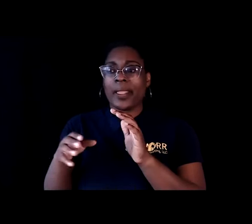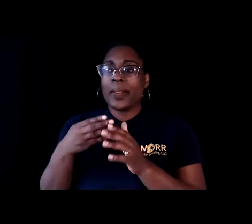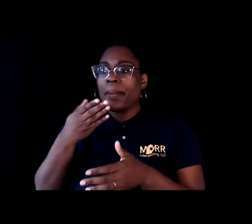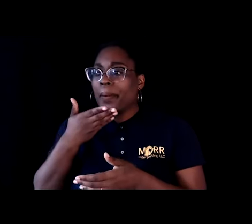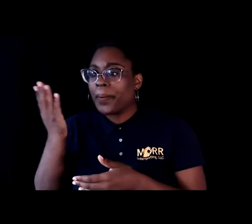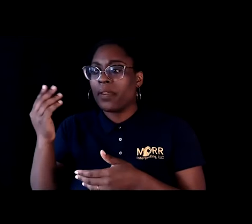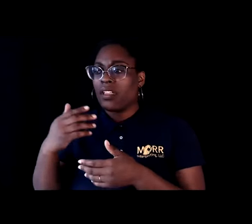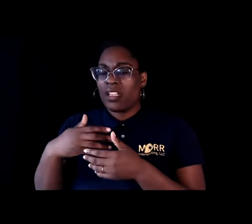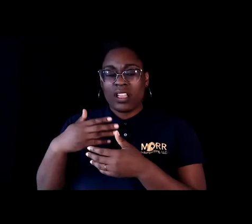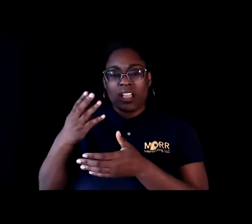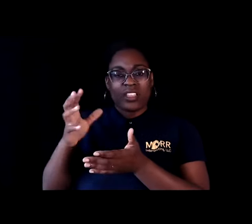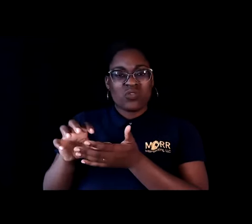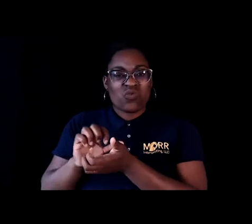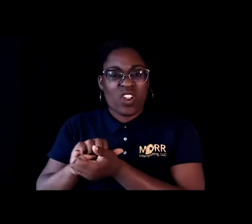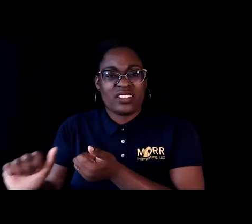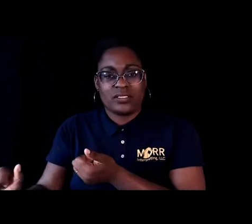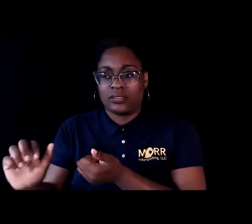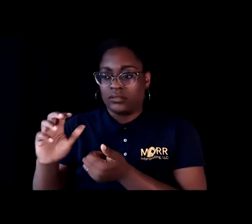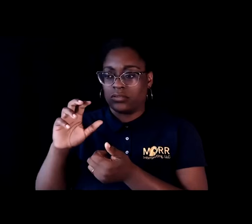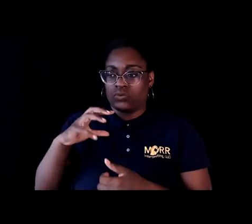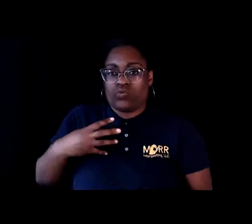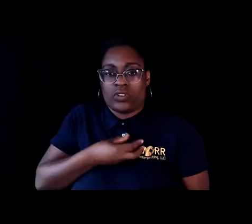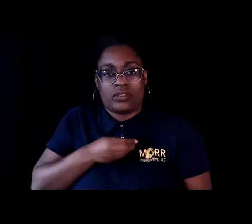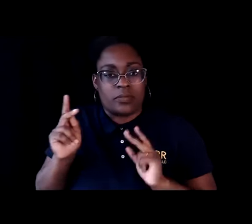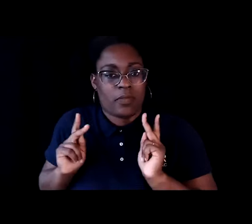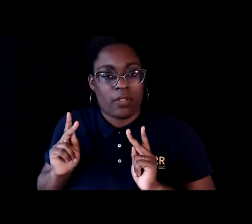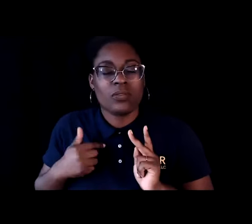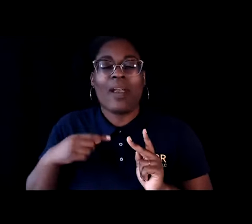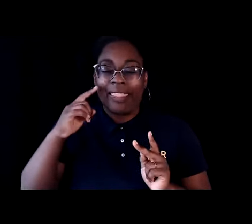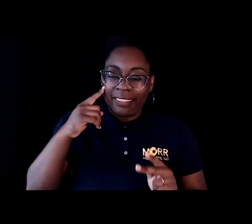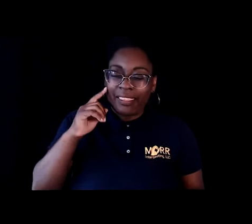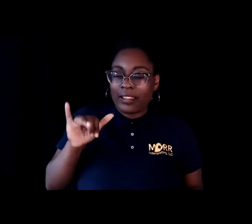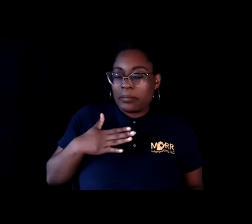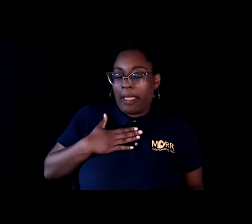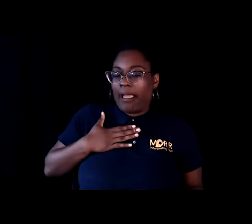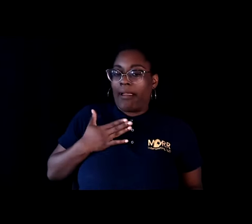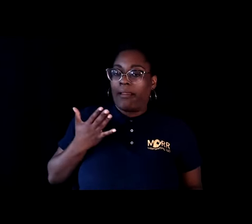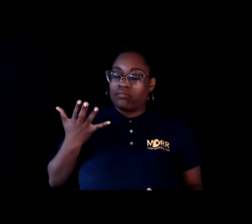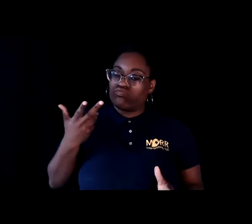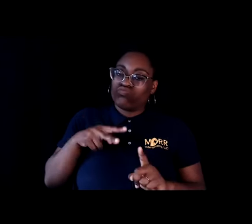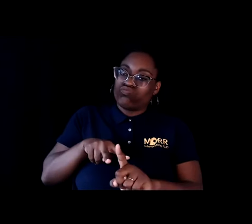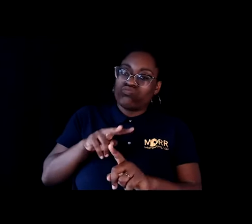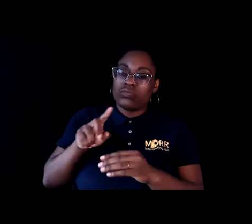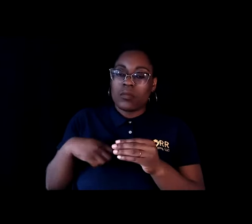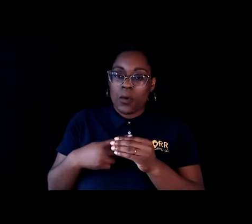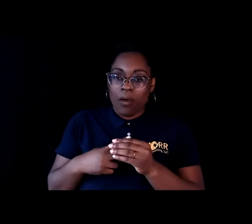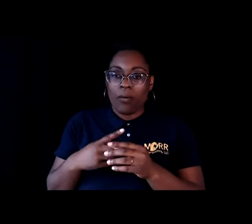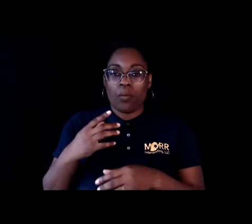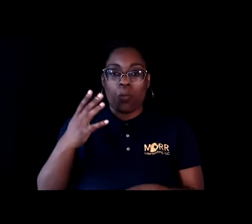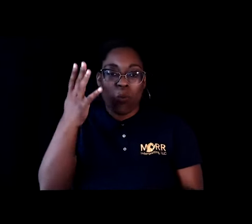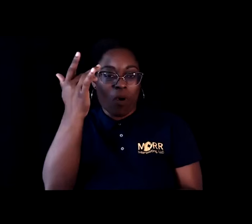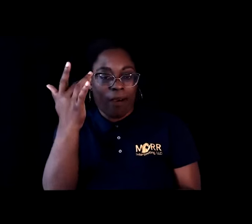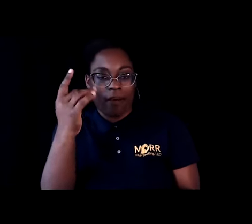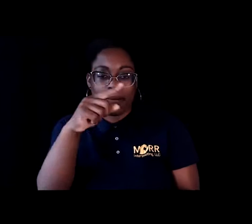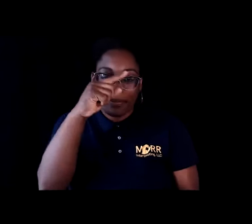sure that we don't exist. And so I think that speaks to a couple of different reasons, right?